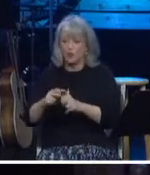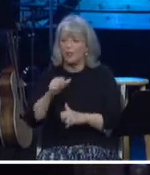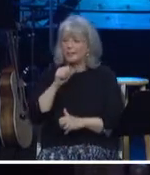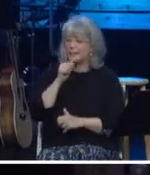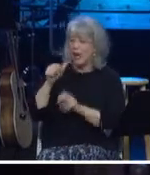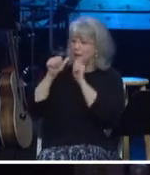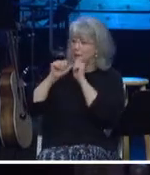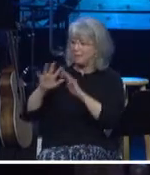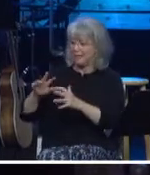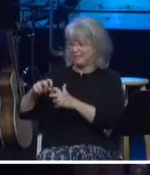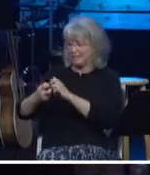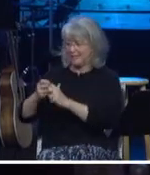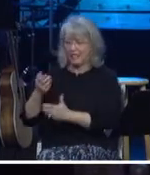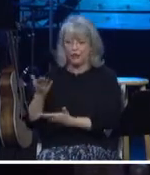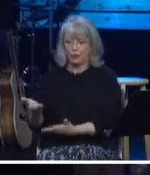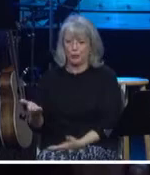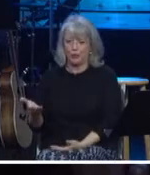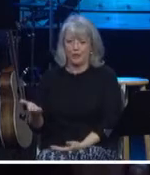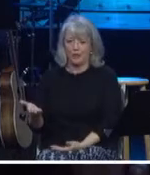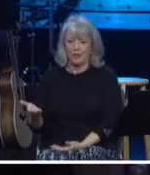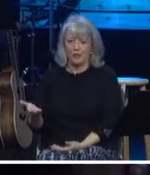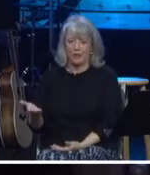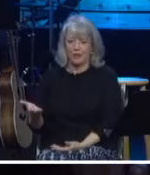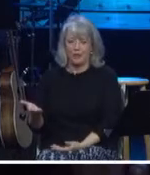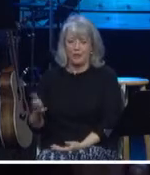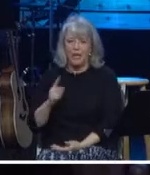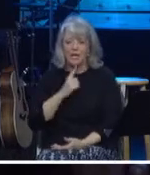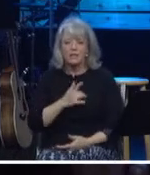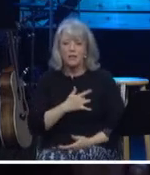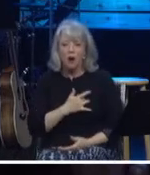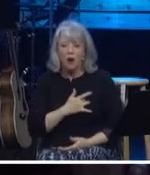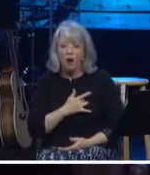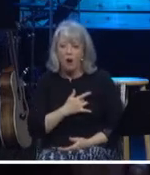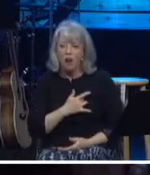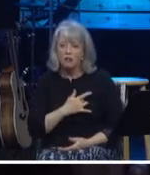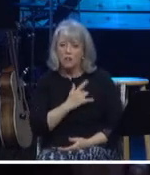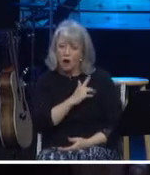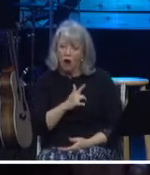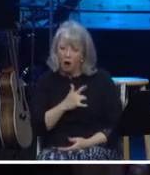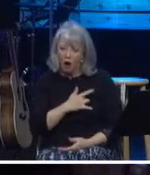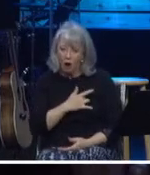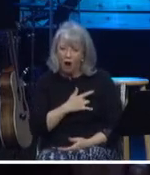a blessing issue. It's a heart issue.